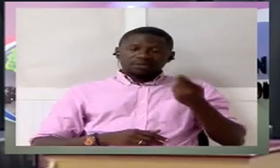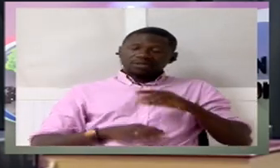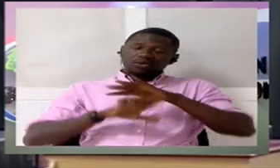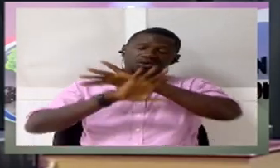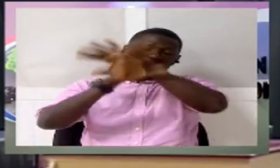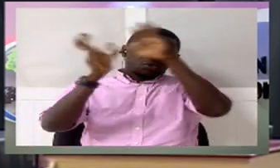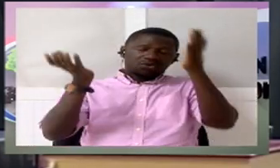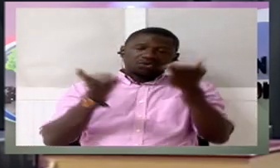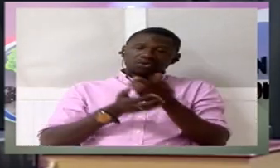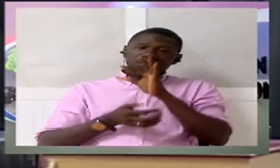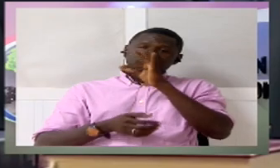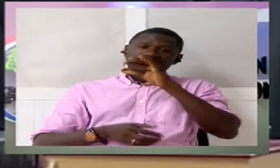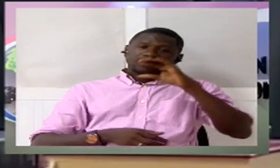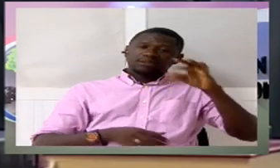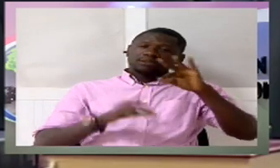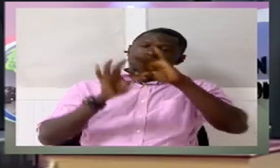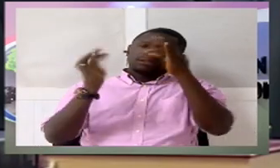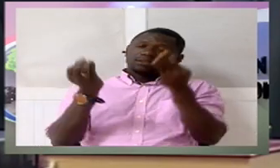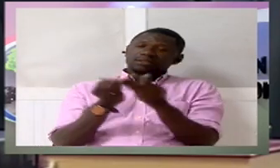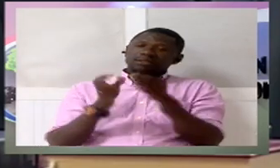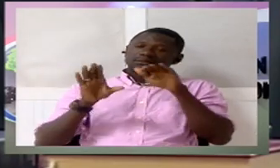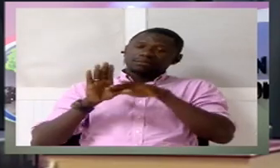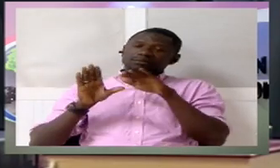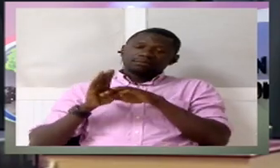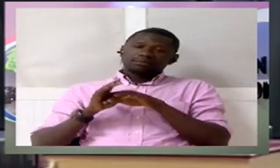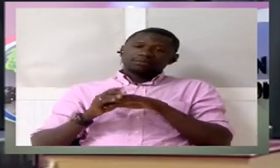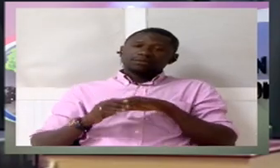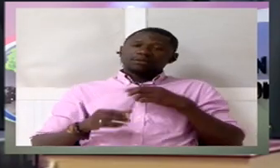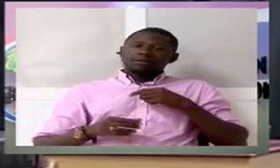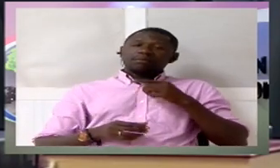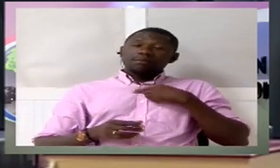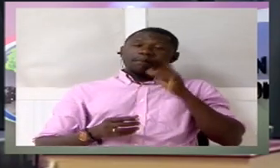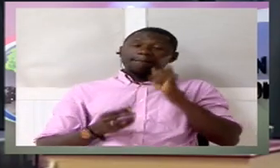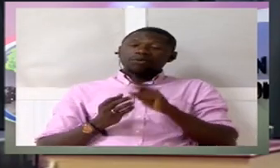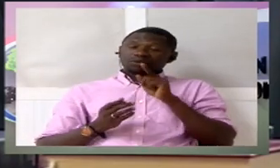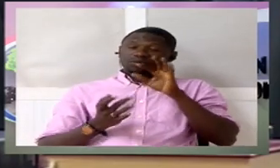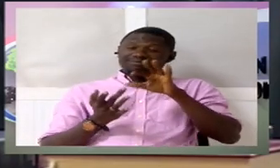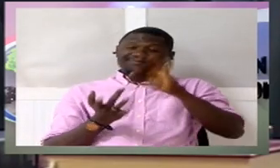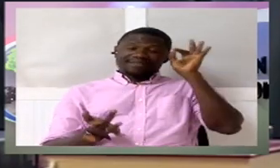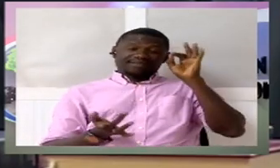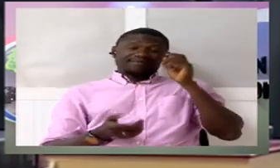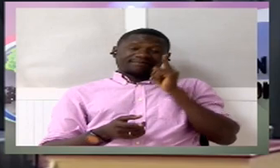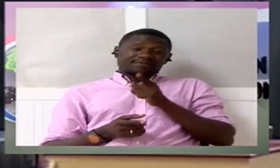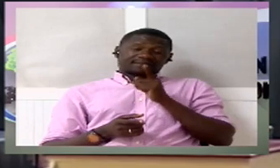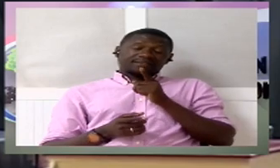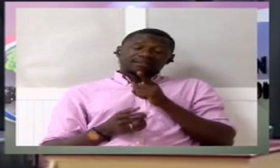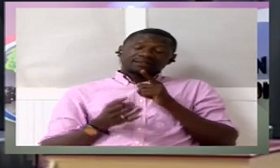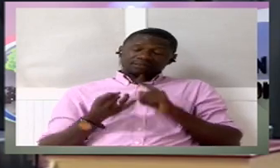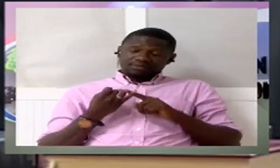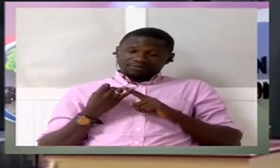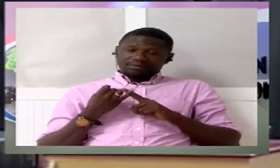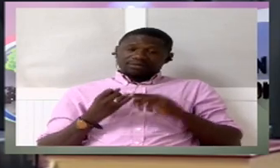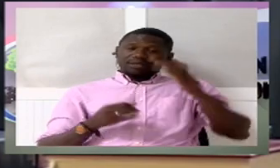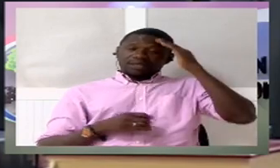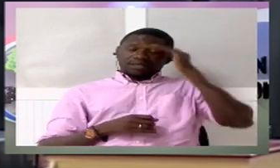entire TRRC team, Anin TRRC la kafo molbe. I must specifically, Nimba fola mfanfanke ko,